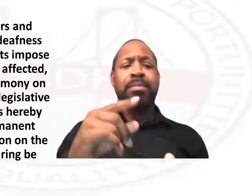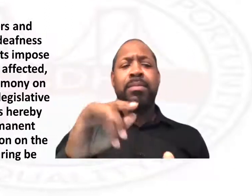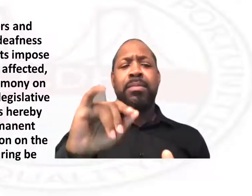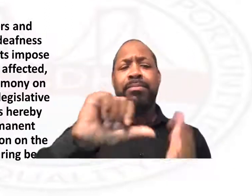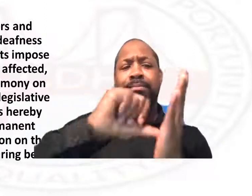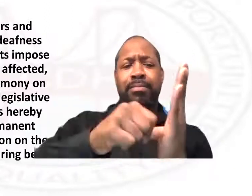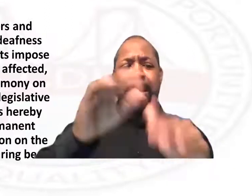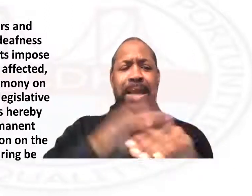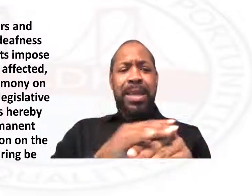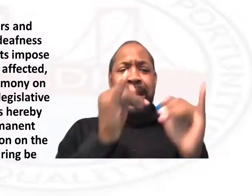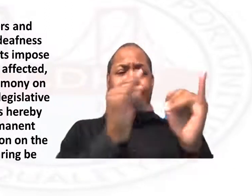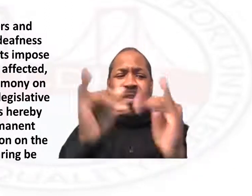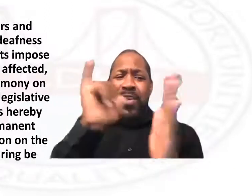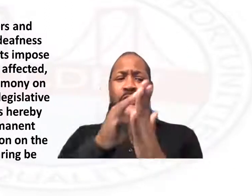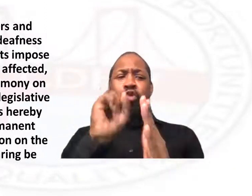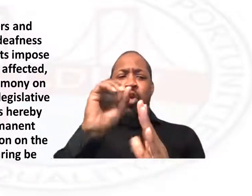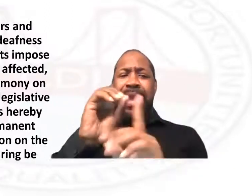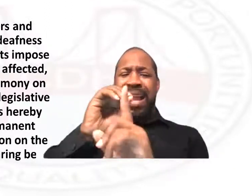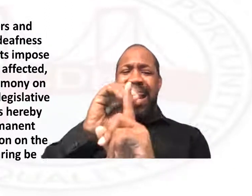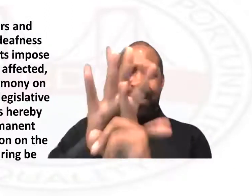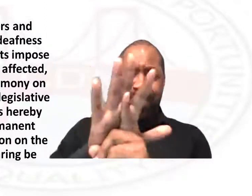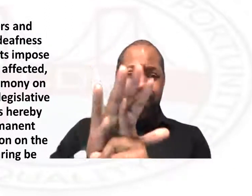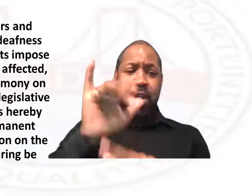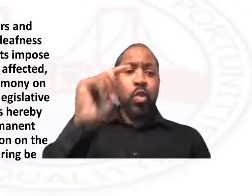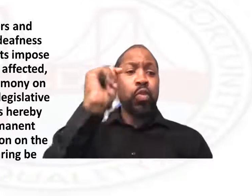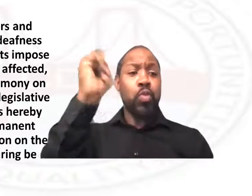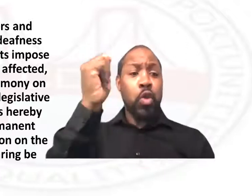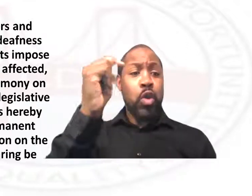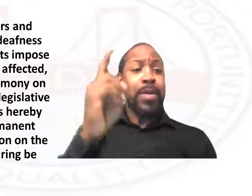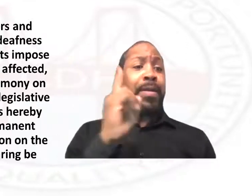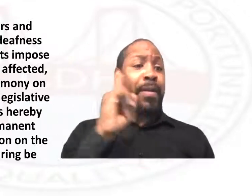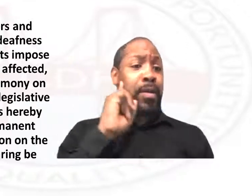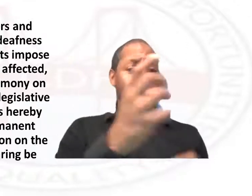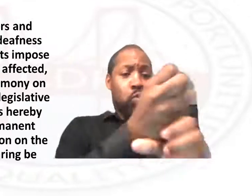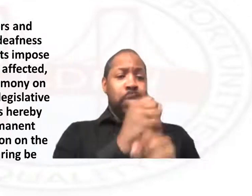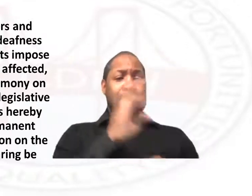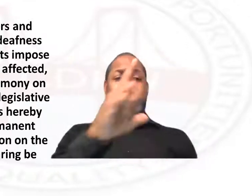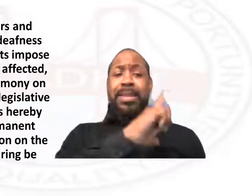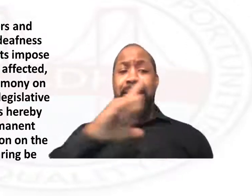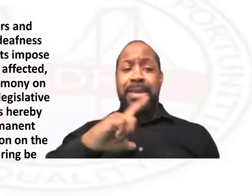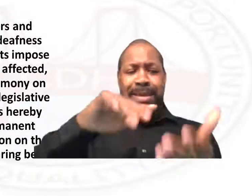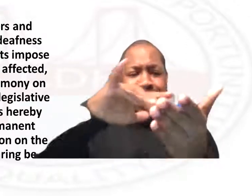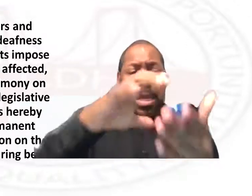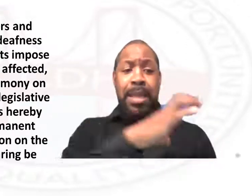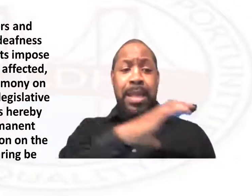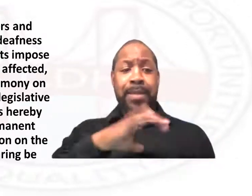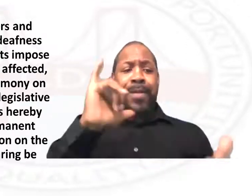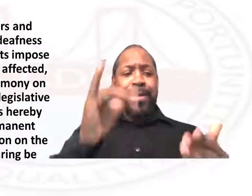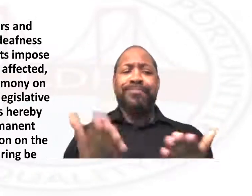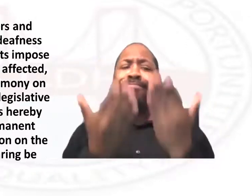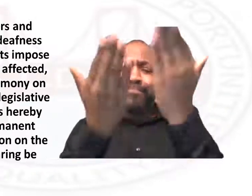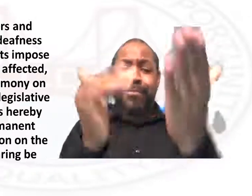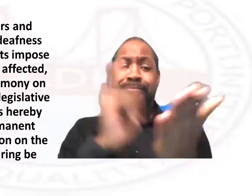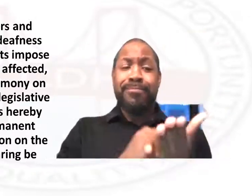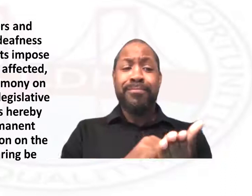with deafness and hearing impairments imposed on those individuals so affected, and in view of the testimony